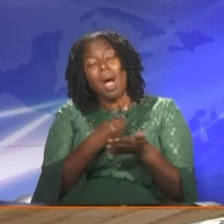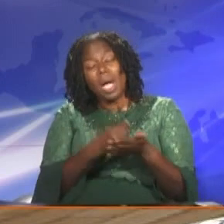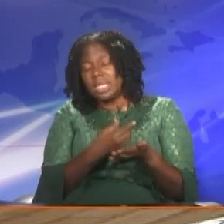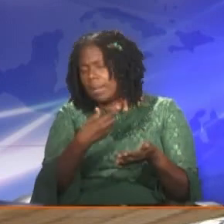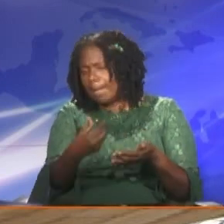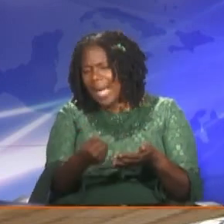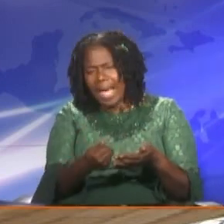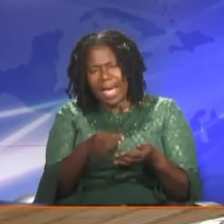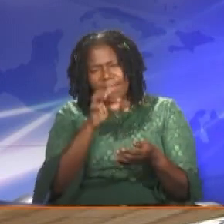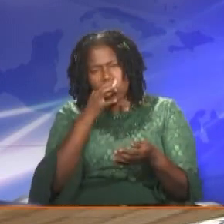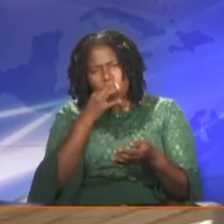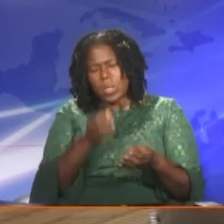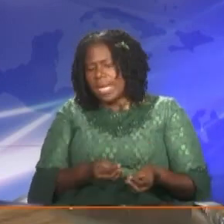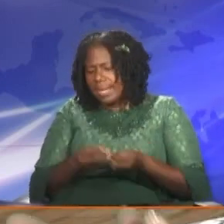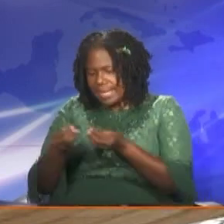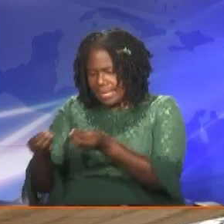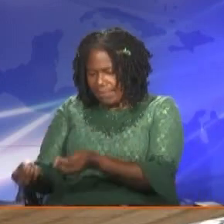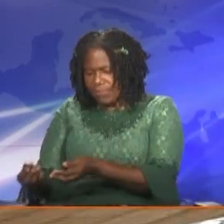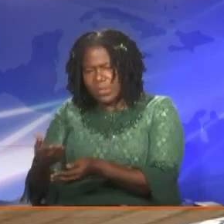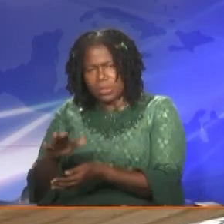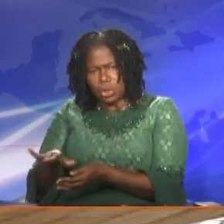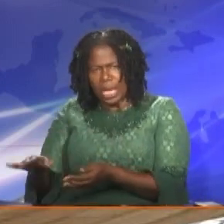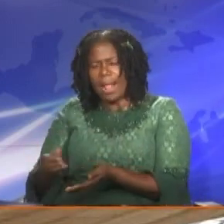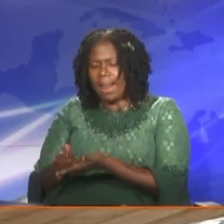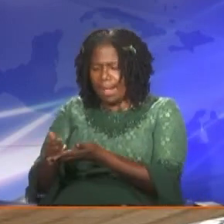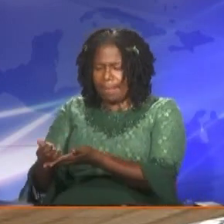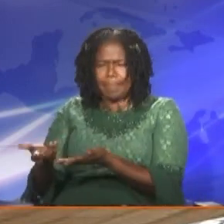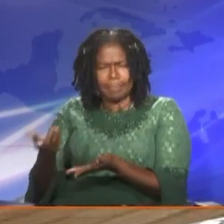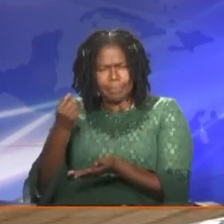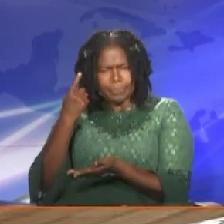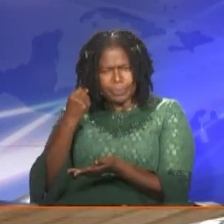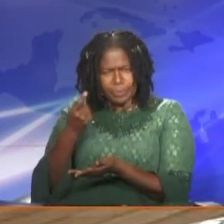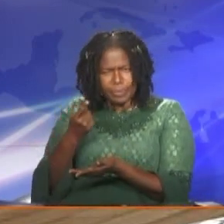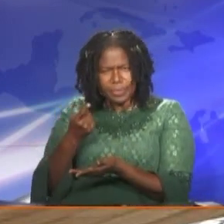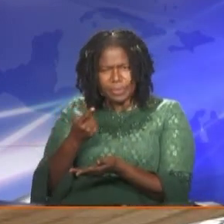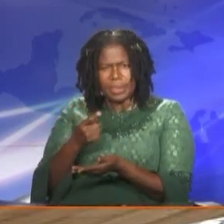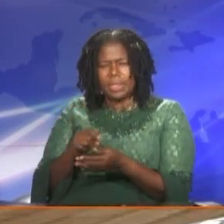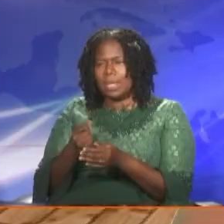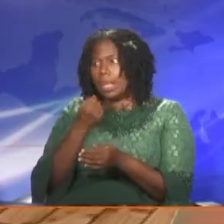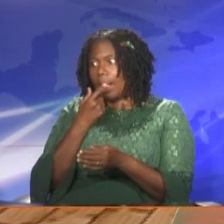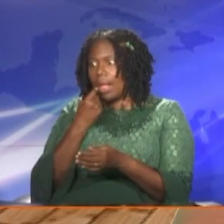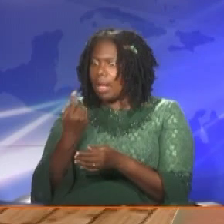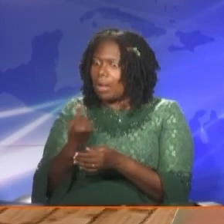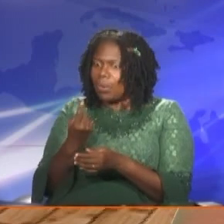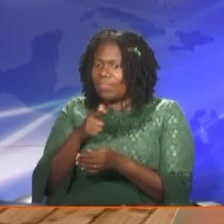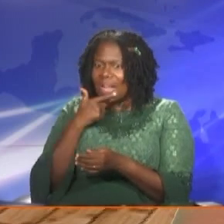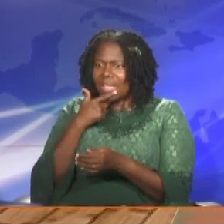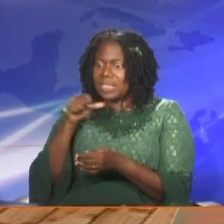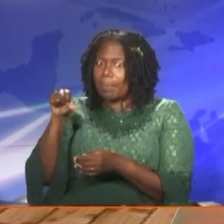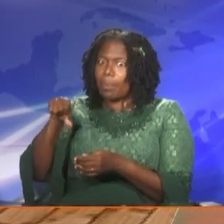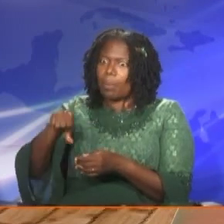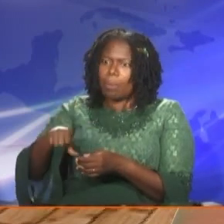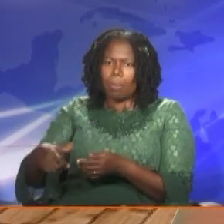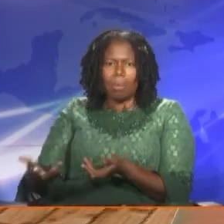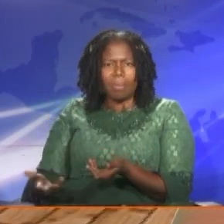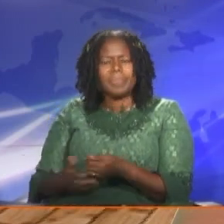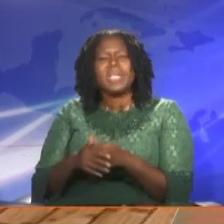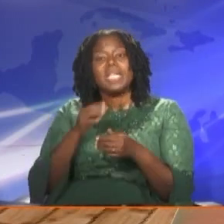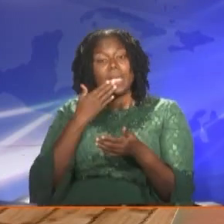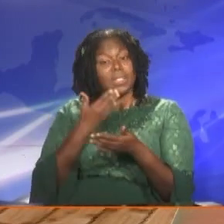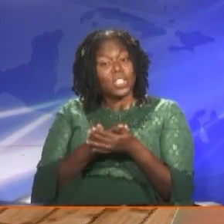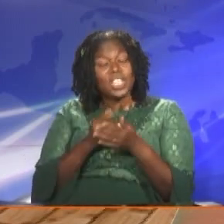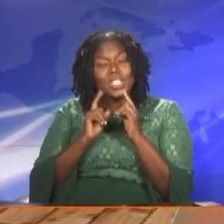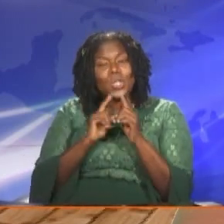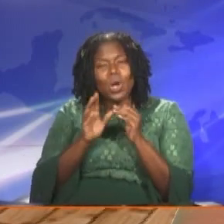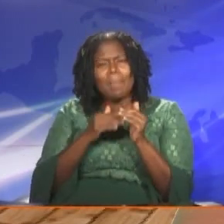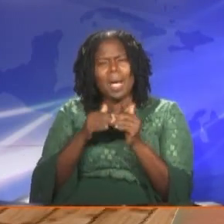call in the parent. As I mentioned, the parent needs to get involved as well. And that is a really good, you bring up that nutrition problem, but